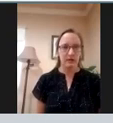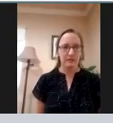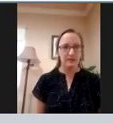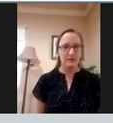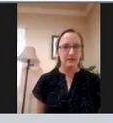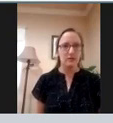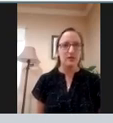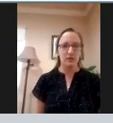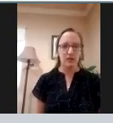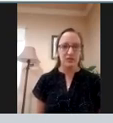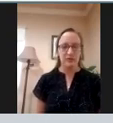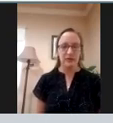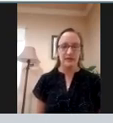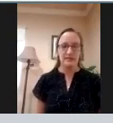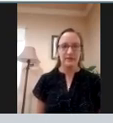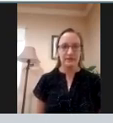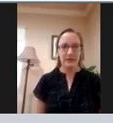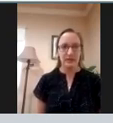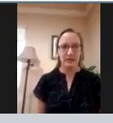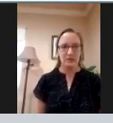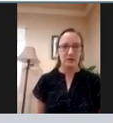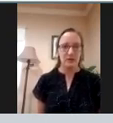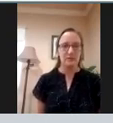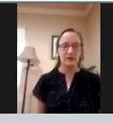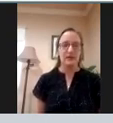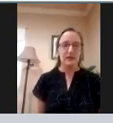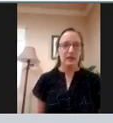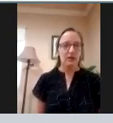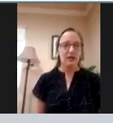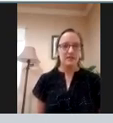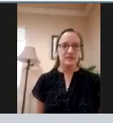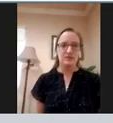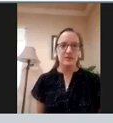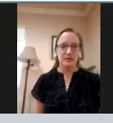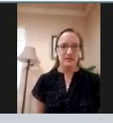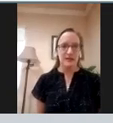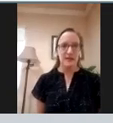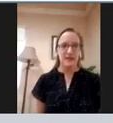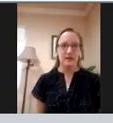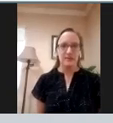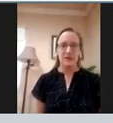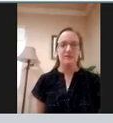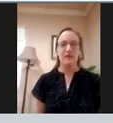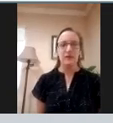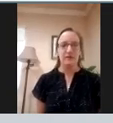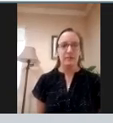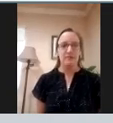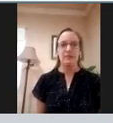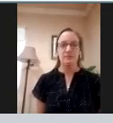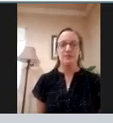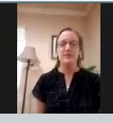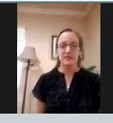share requirement. So the cost share requirement is different depending on the authority, but in all cases, as you can see on the slide, the federal